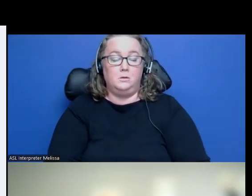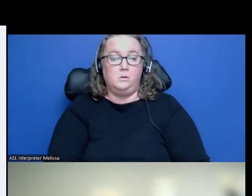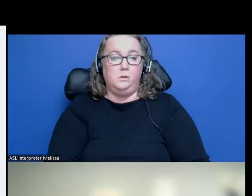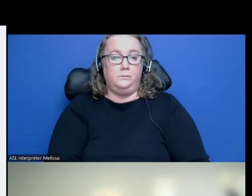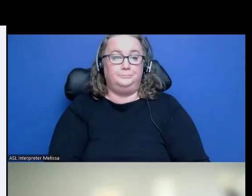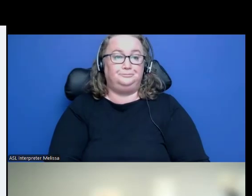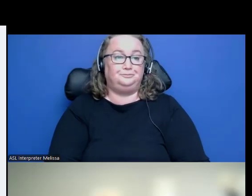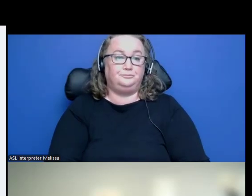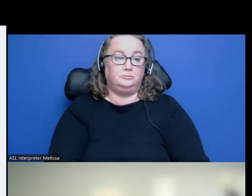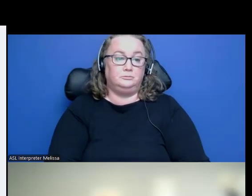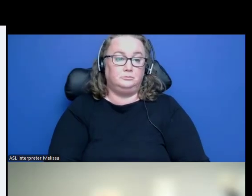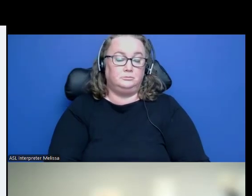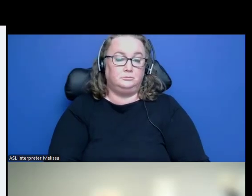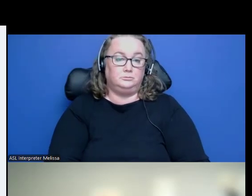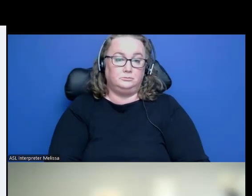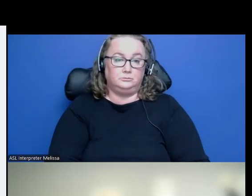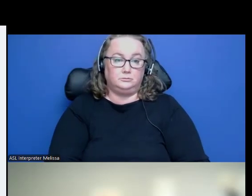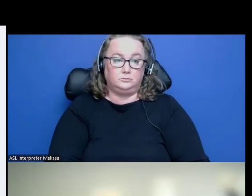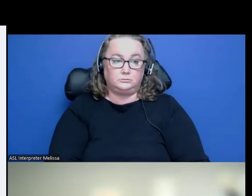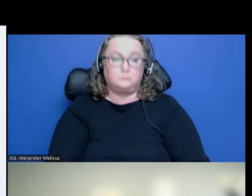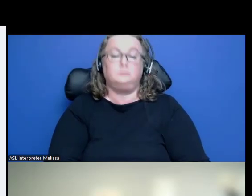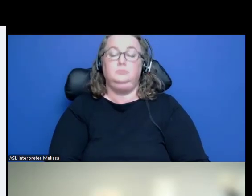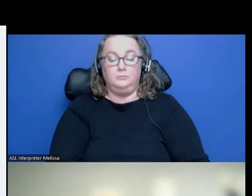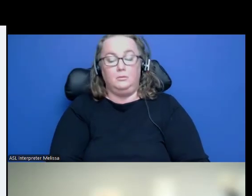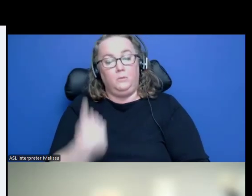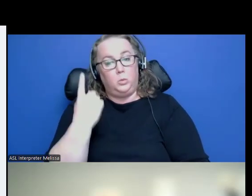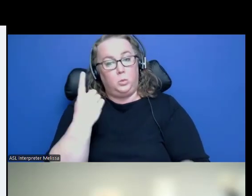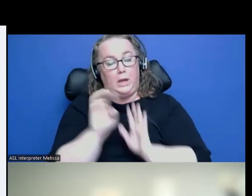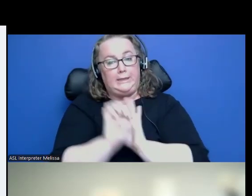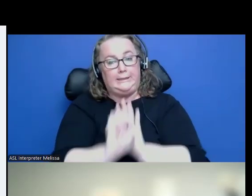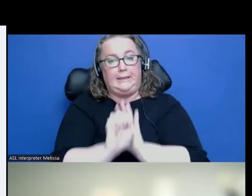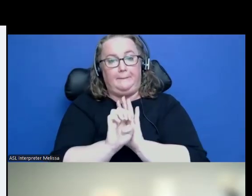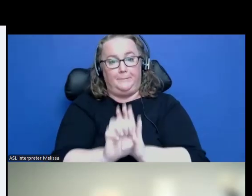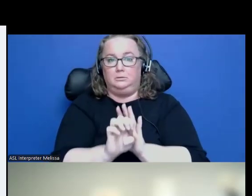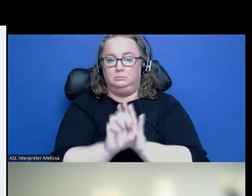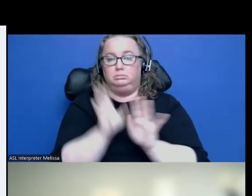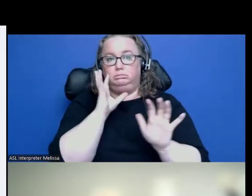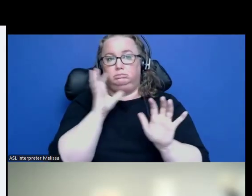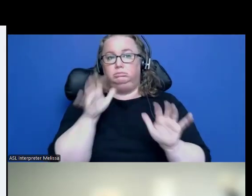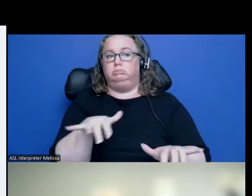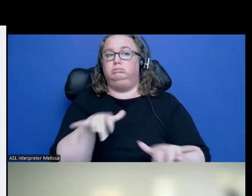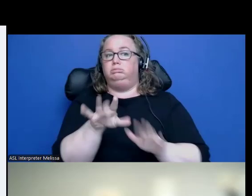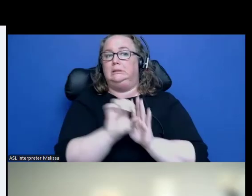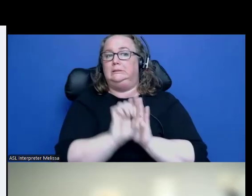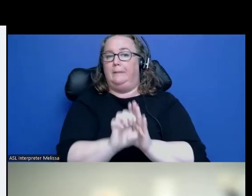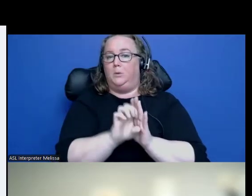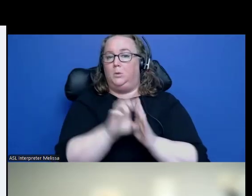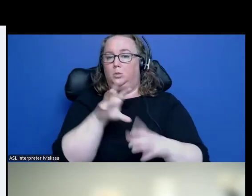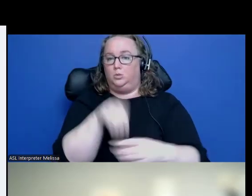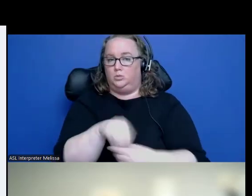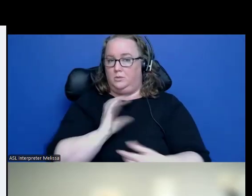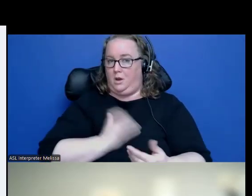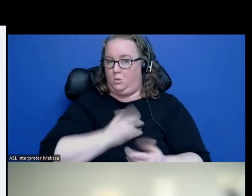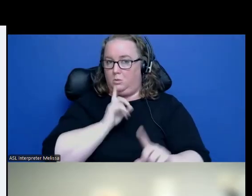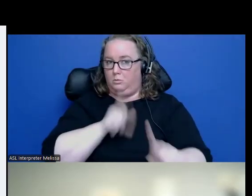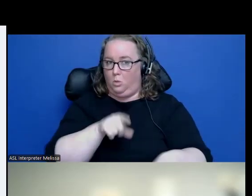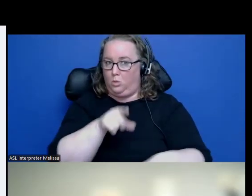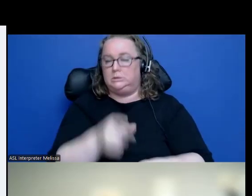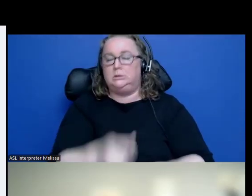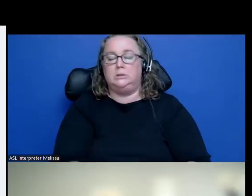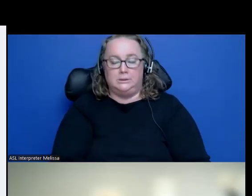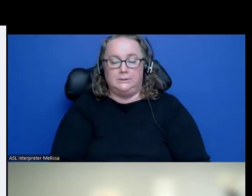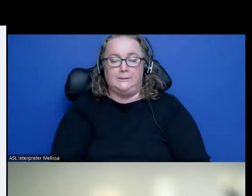So we do have an example, a very striking example that we included in our report of